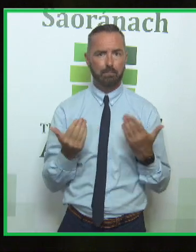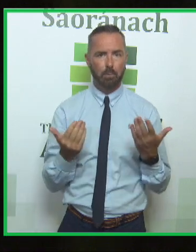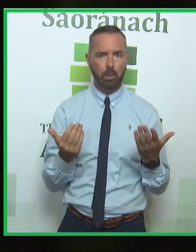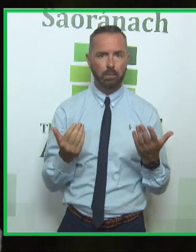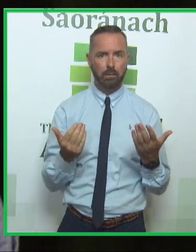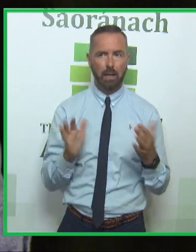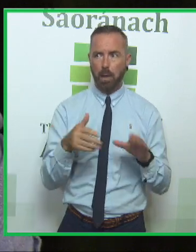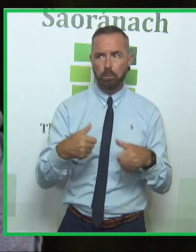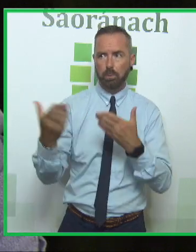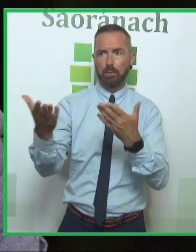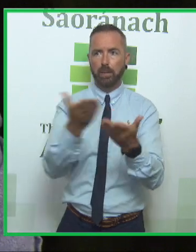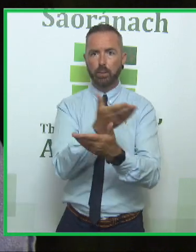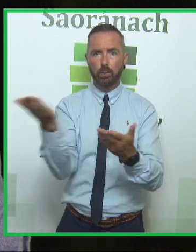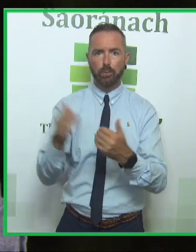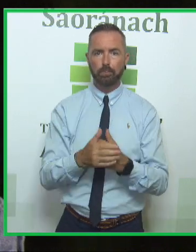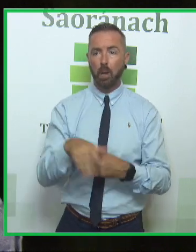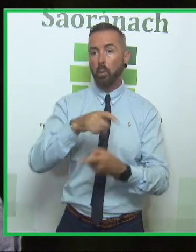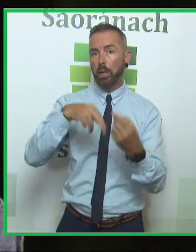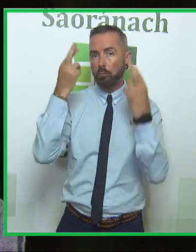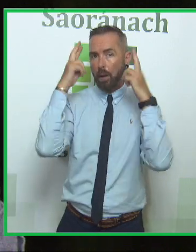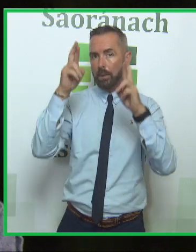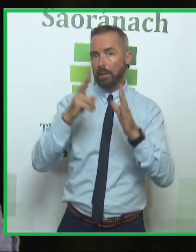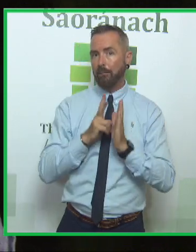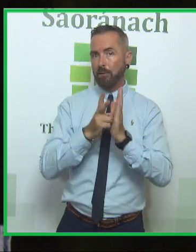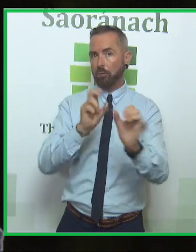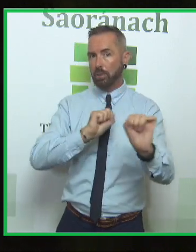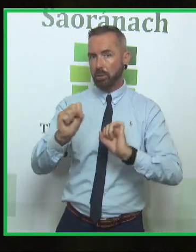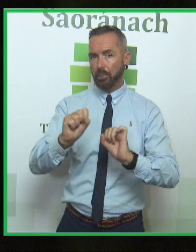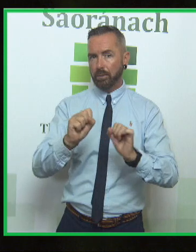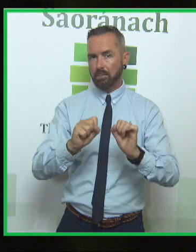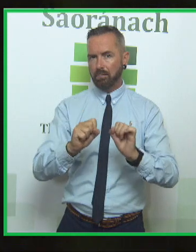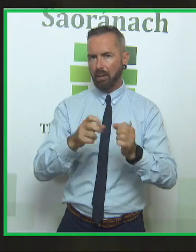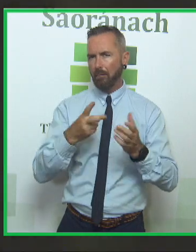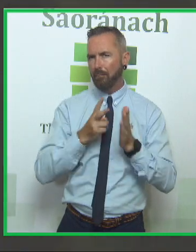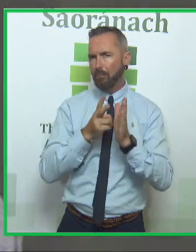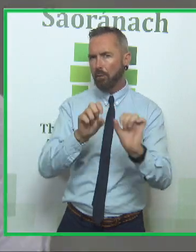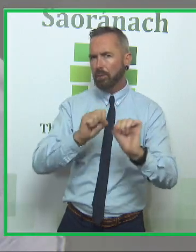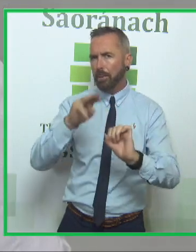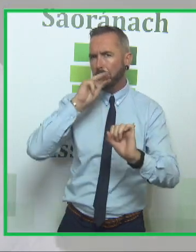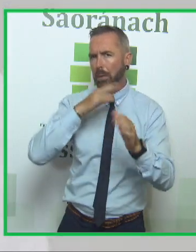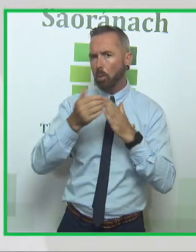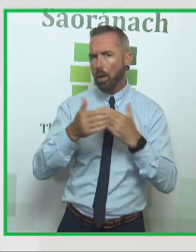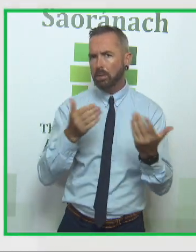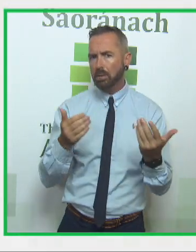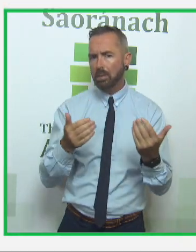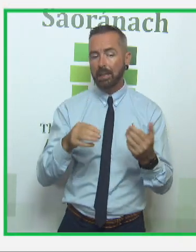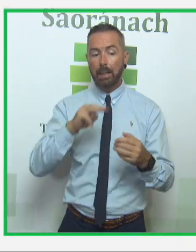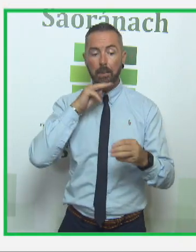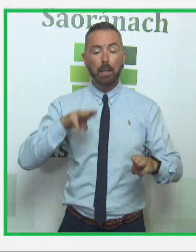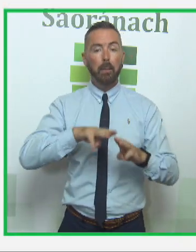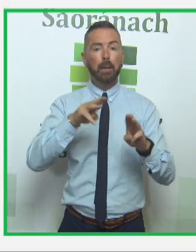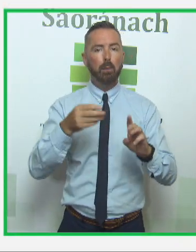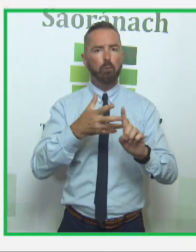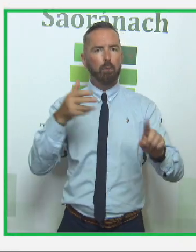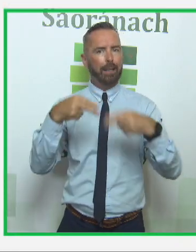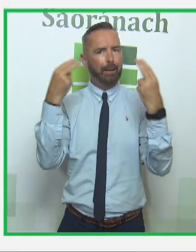So we represent voluntary service. So what does that mean? Voluntary services began with people recognising